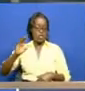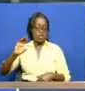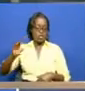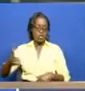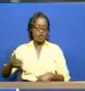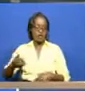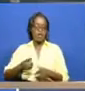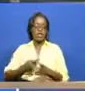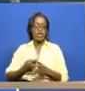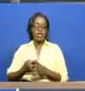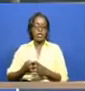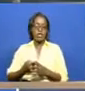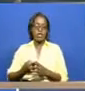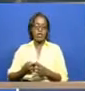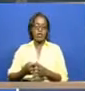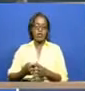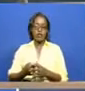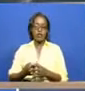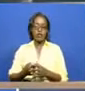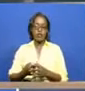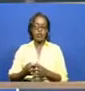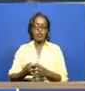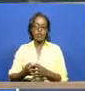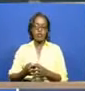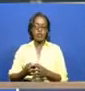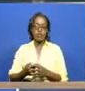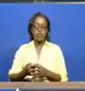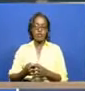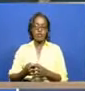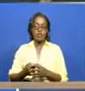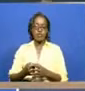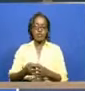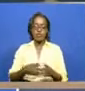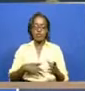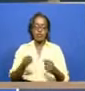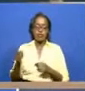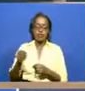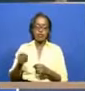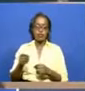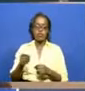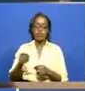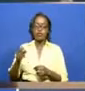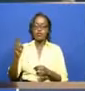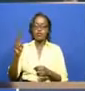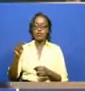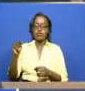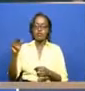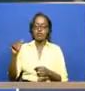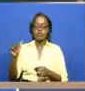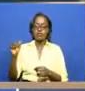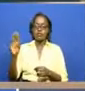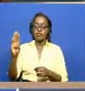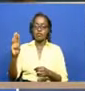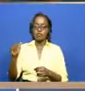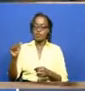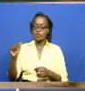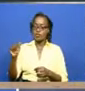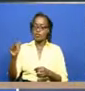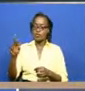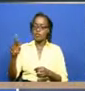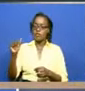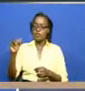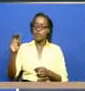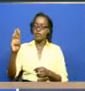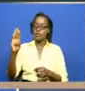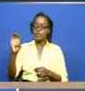and then there of course then thereafter head to Nyamarambe, which is in South Mugirango, again to actually